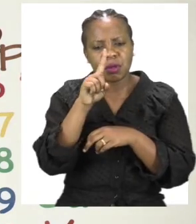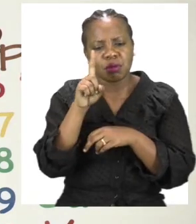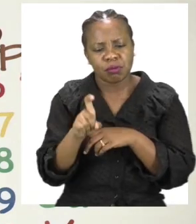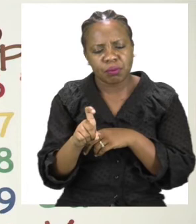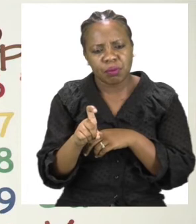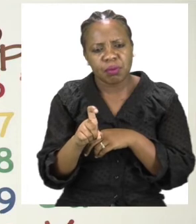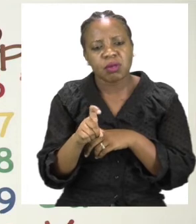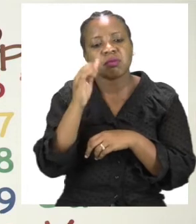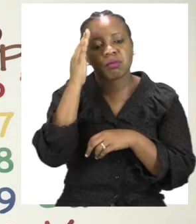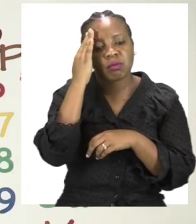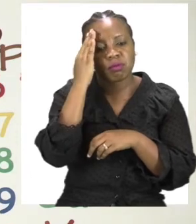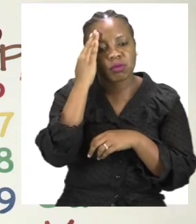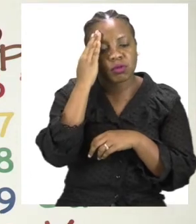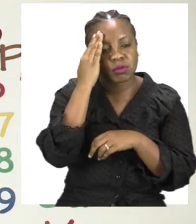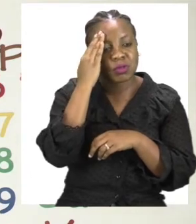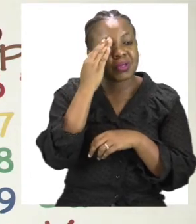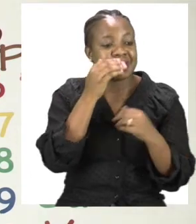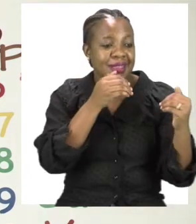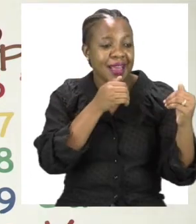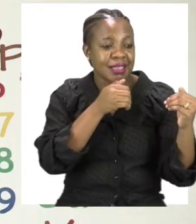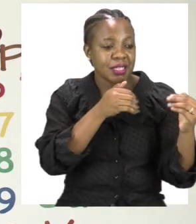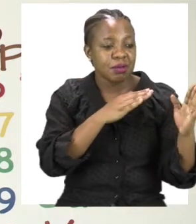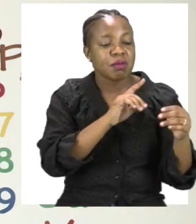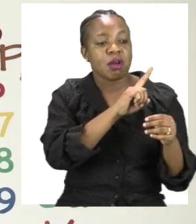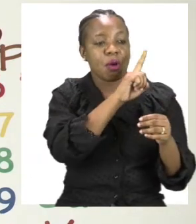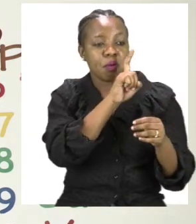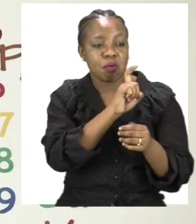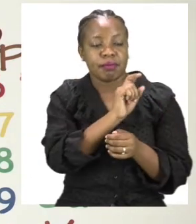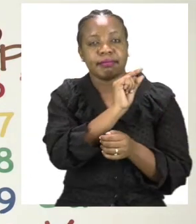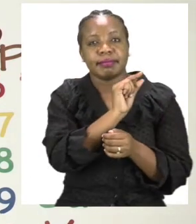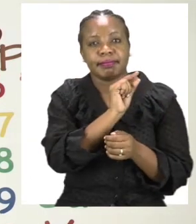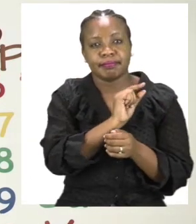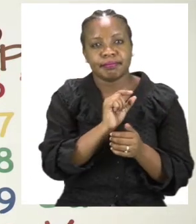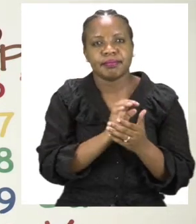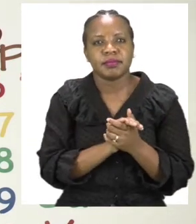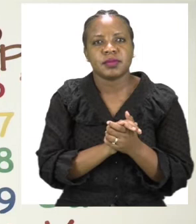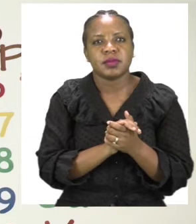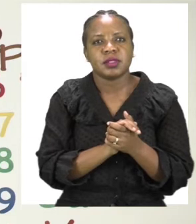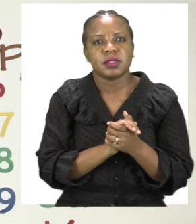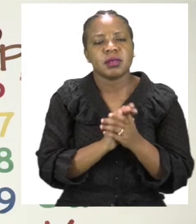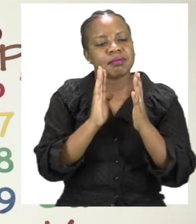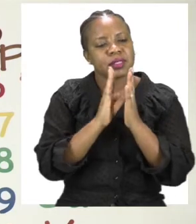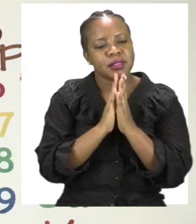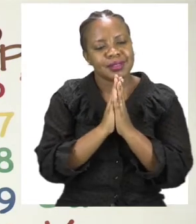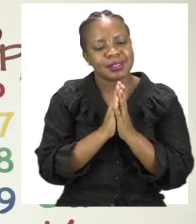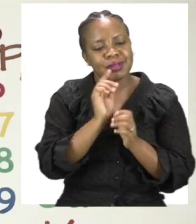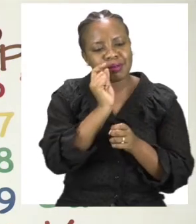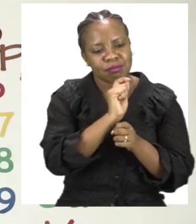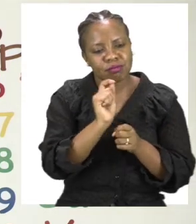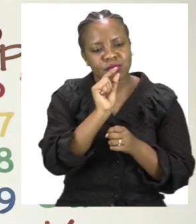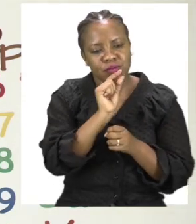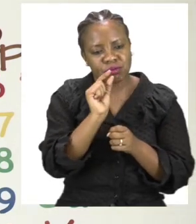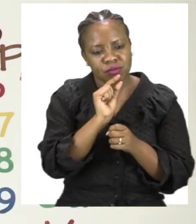word. Take your time when you're making the sentences and spell each word correctly.